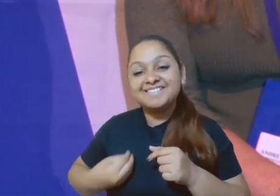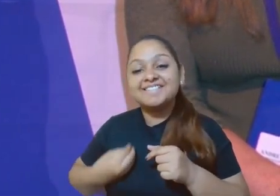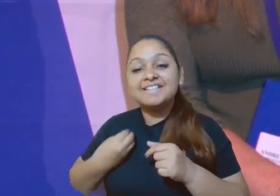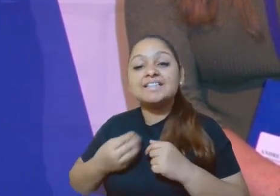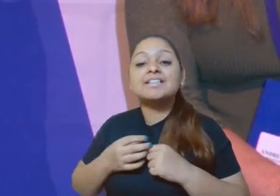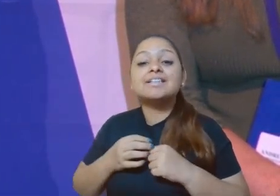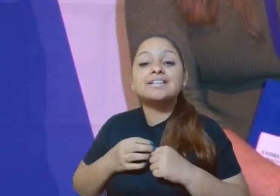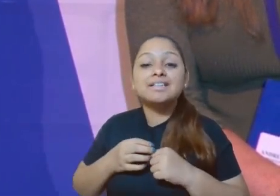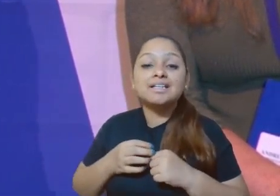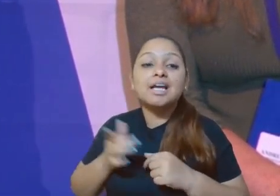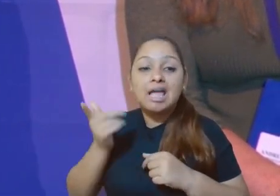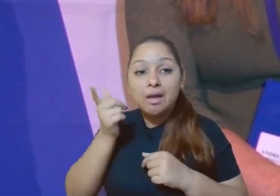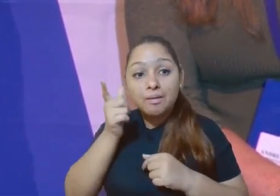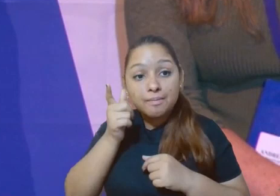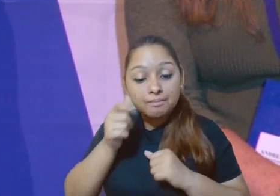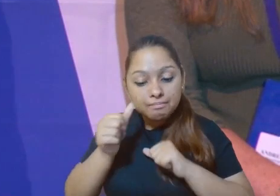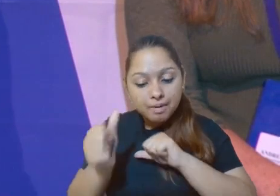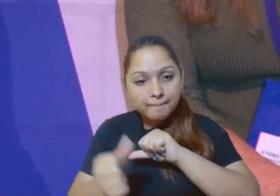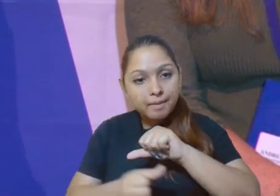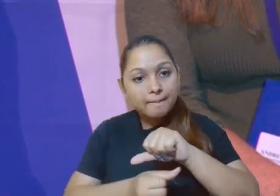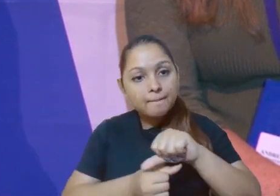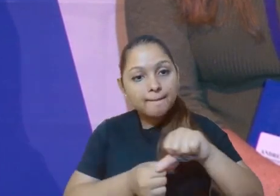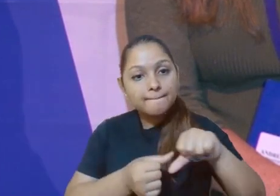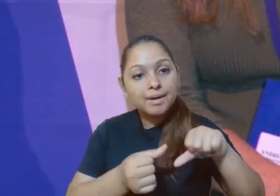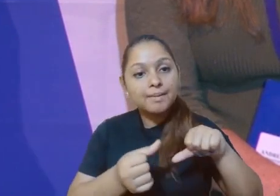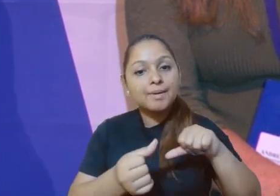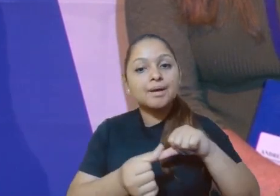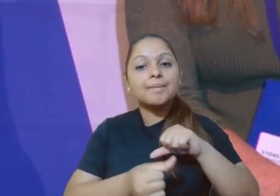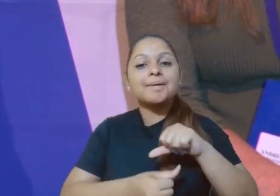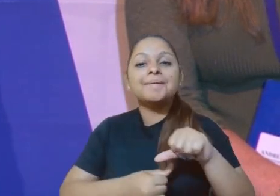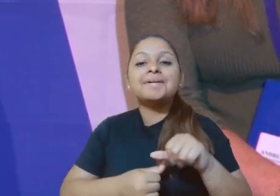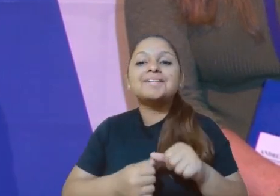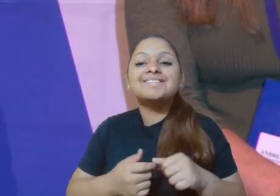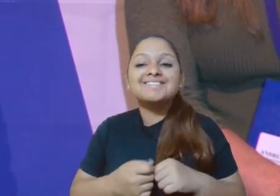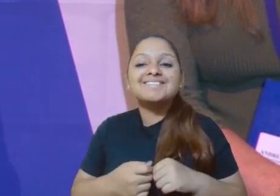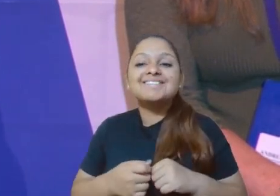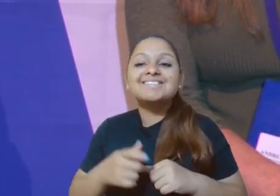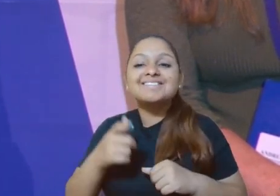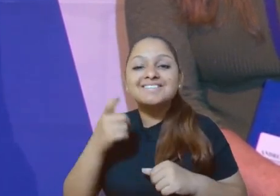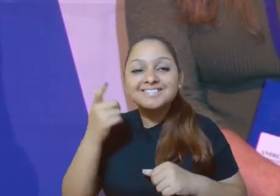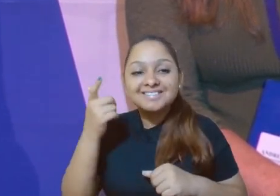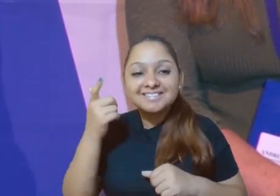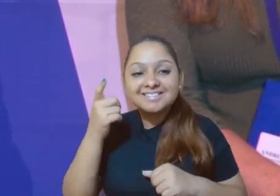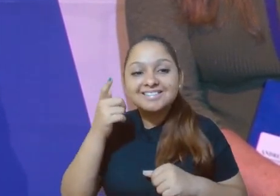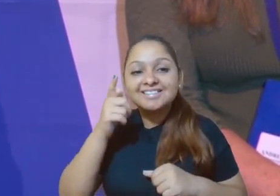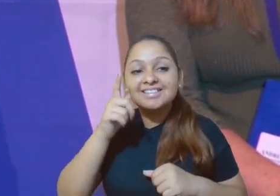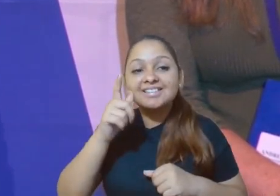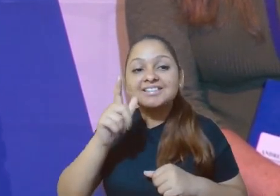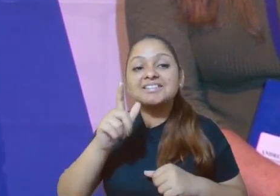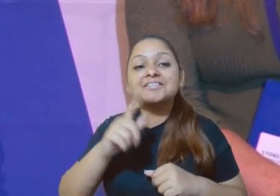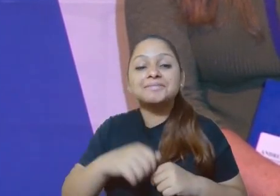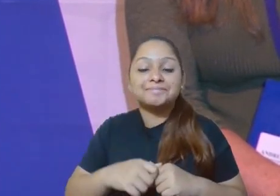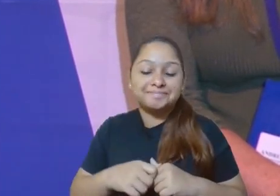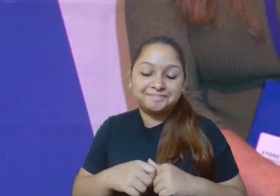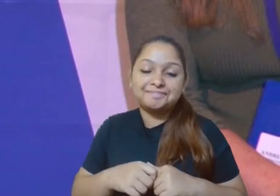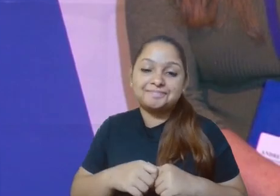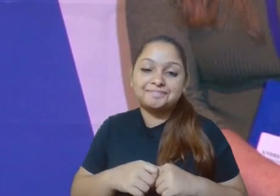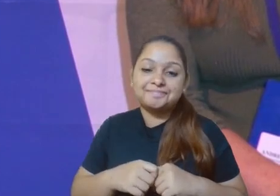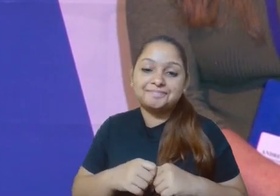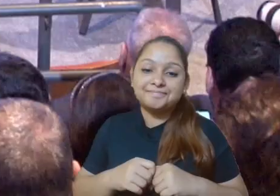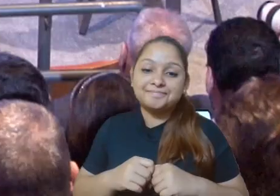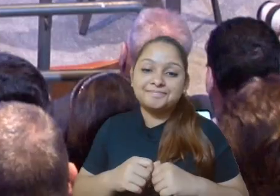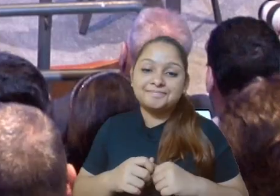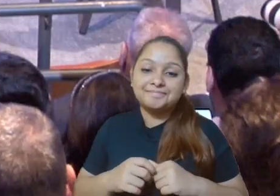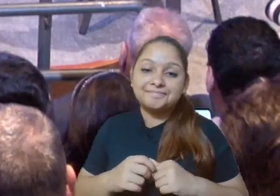so we can really change the matrix of innovation in Brazil, because research and development